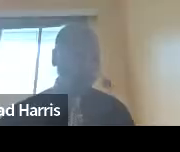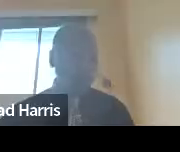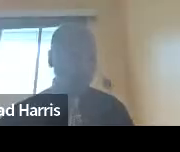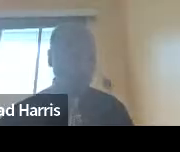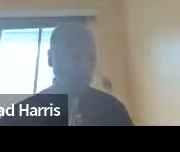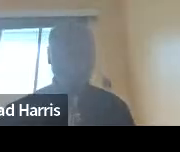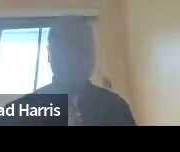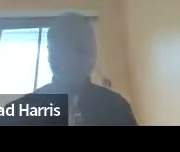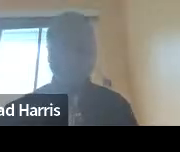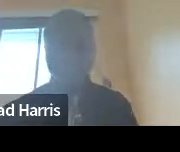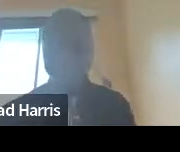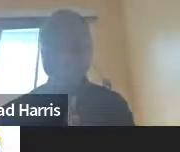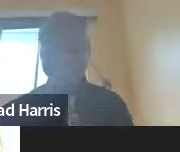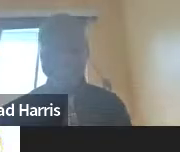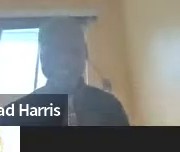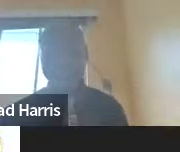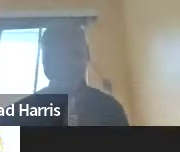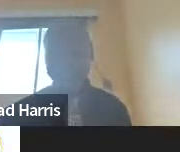Now,